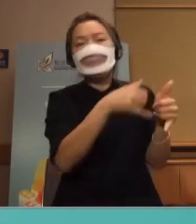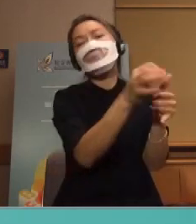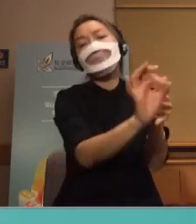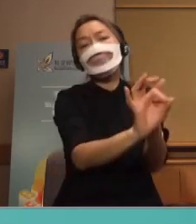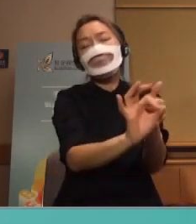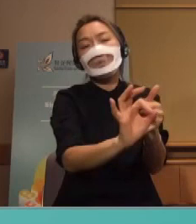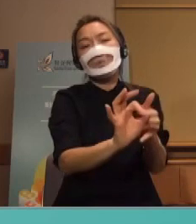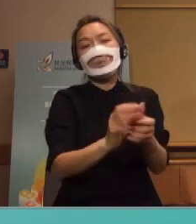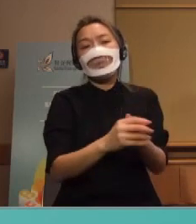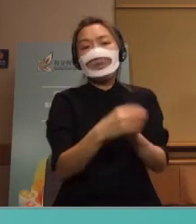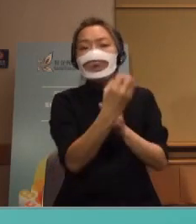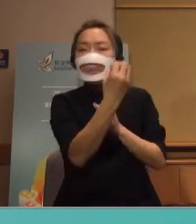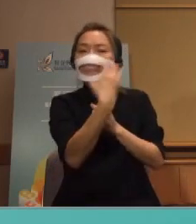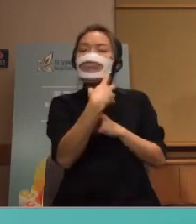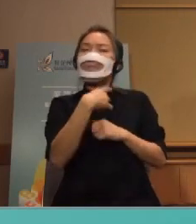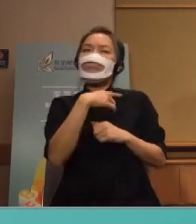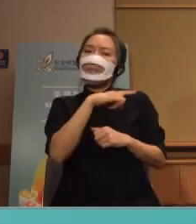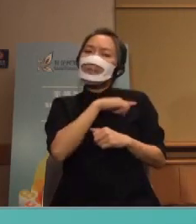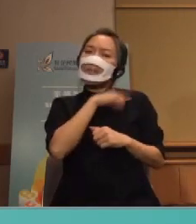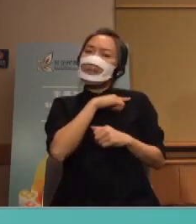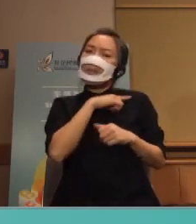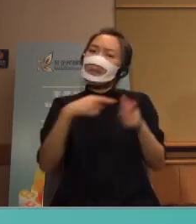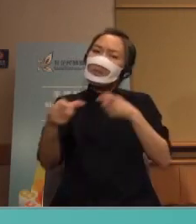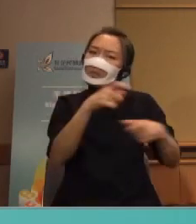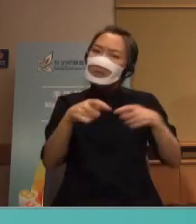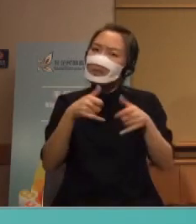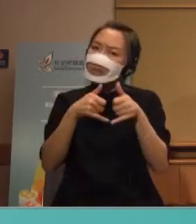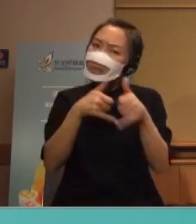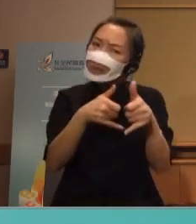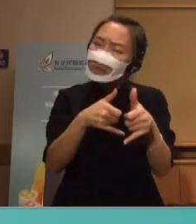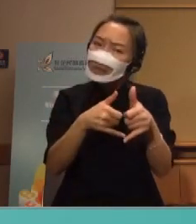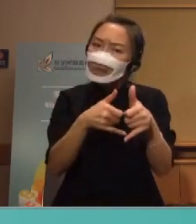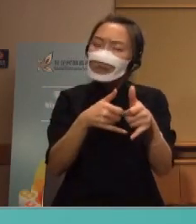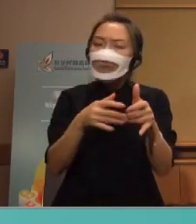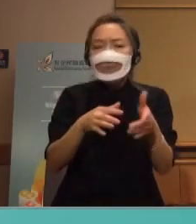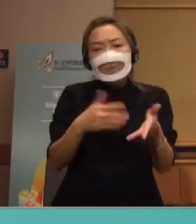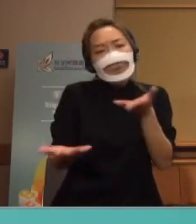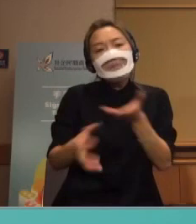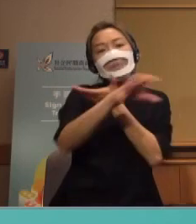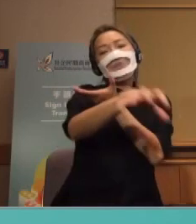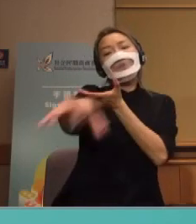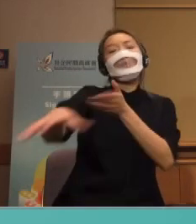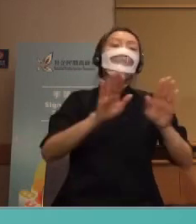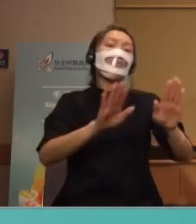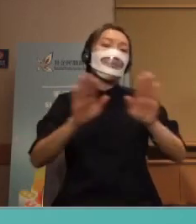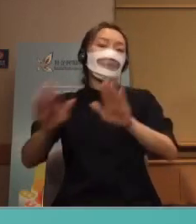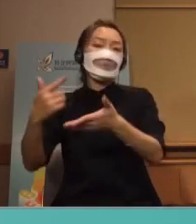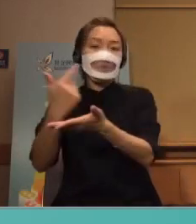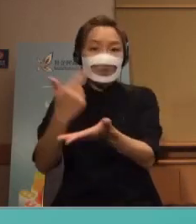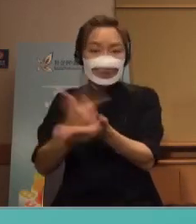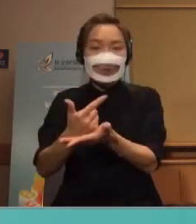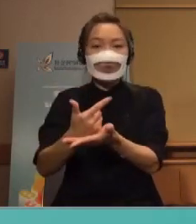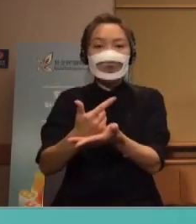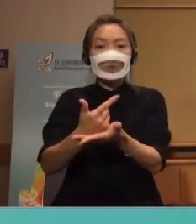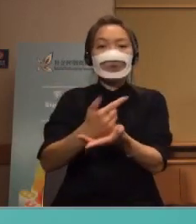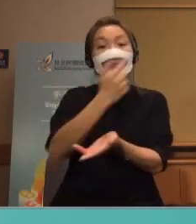actually serving your community? So at that point, I'm not gonna lie, a lot of projects like just gonna chase the market. Whatever